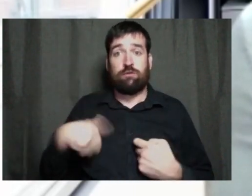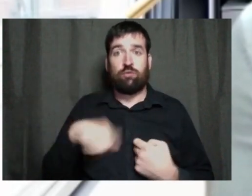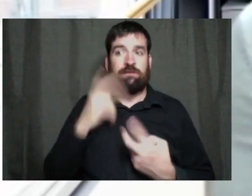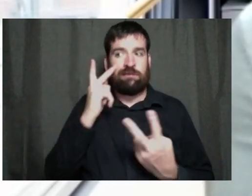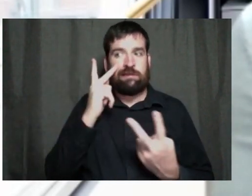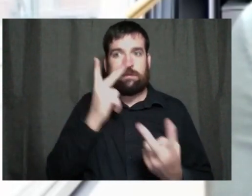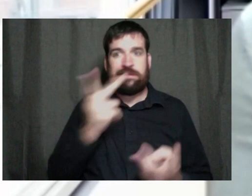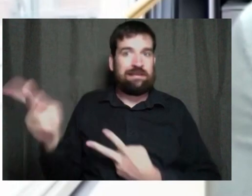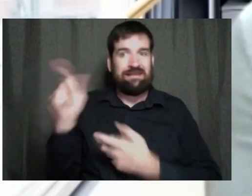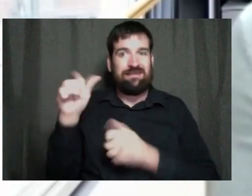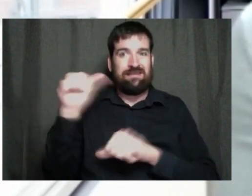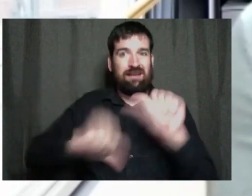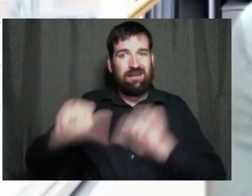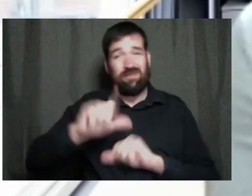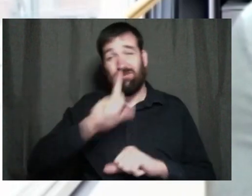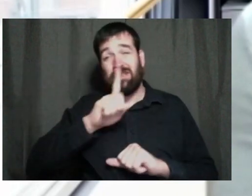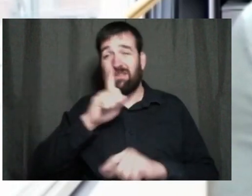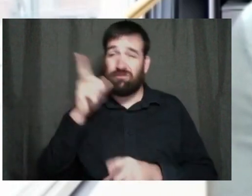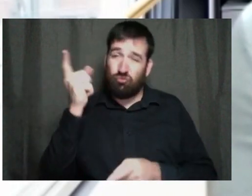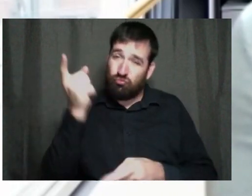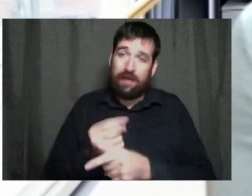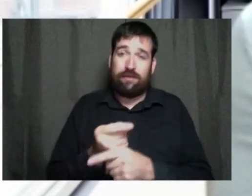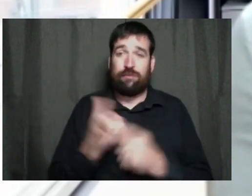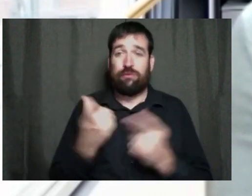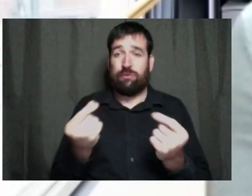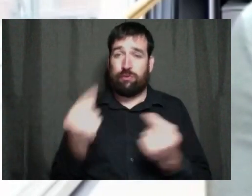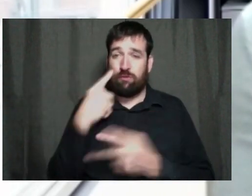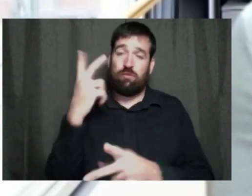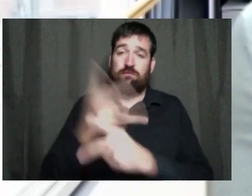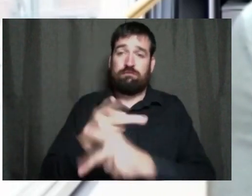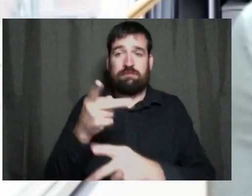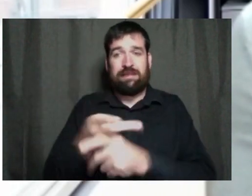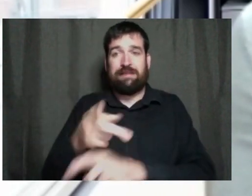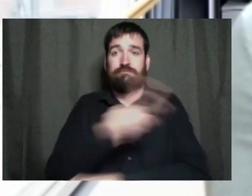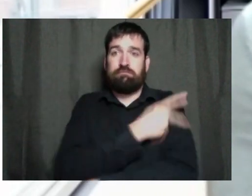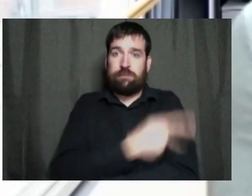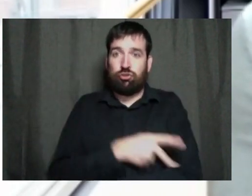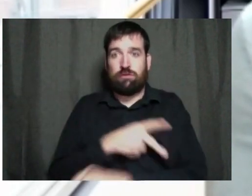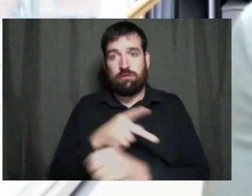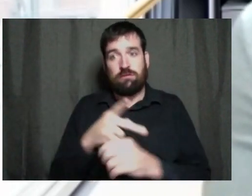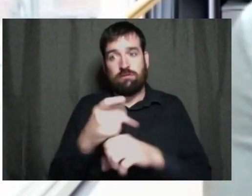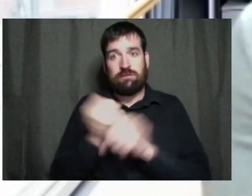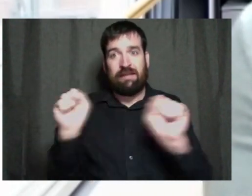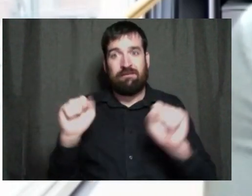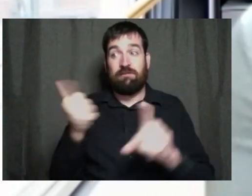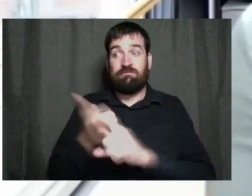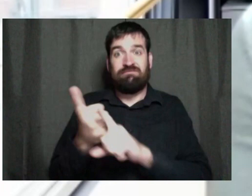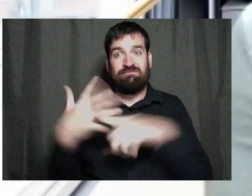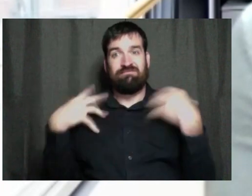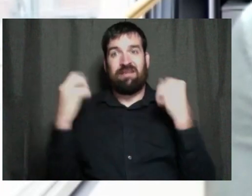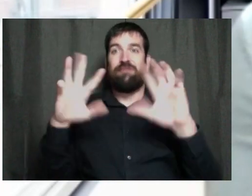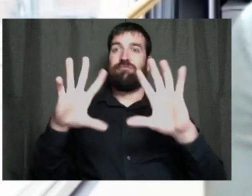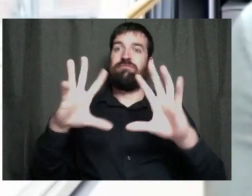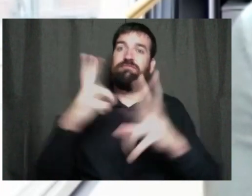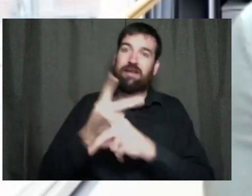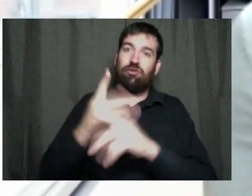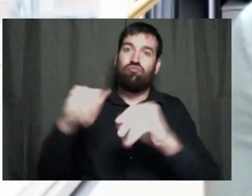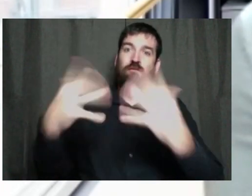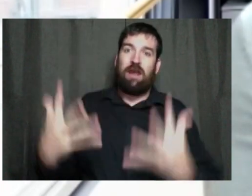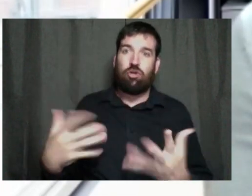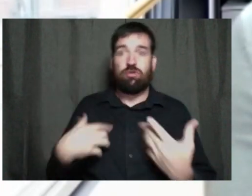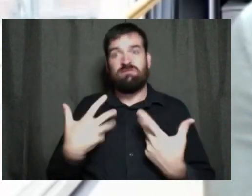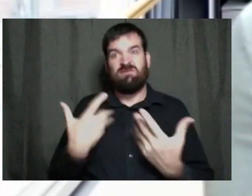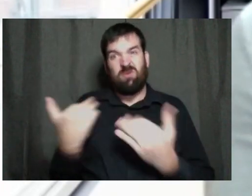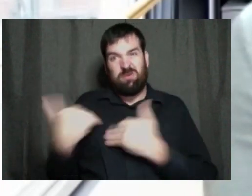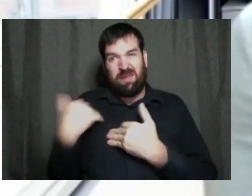appears that it is really the right thing to do to keep our patients safe. And as a healthcare provider, it's sort of a responsible action. But I